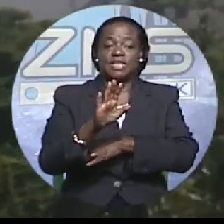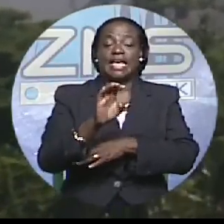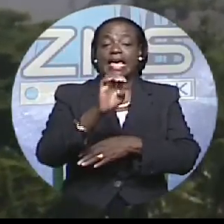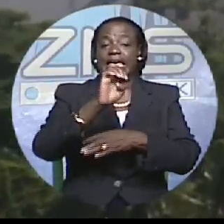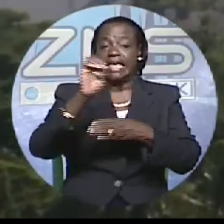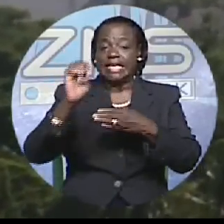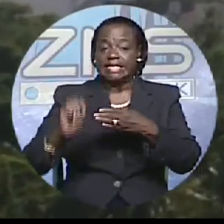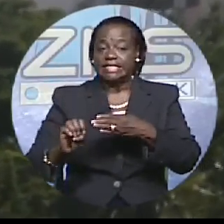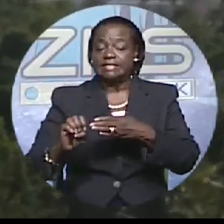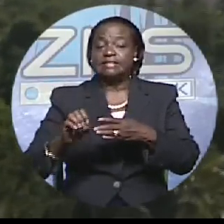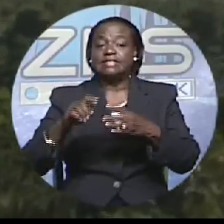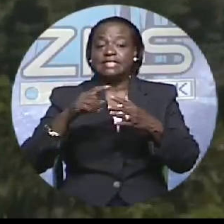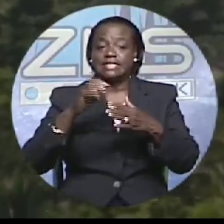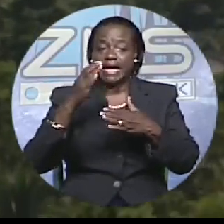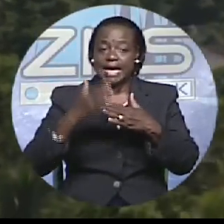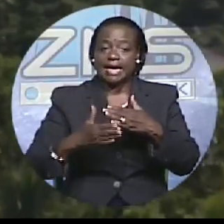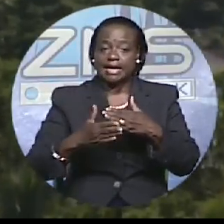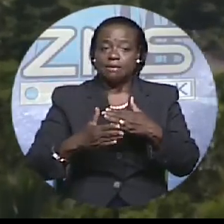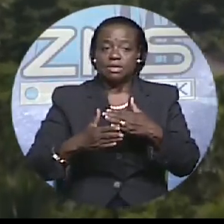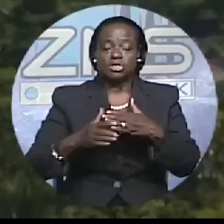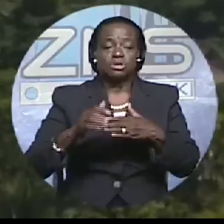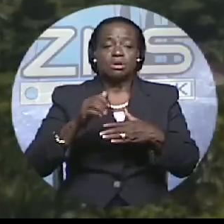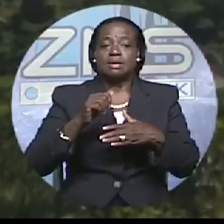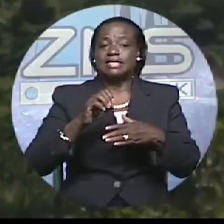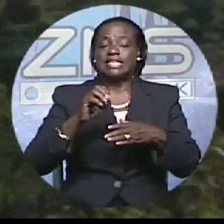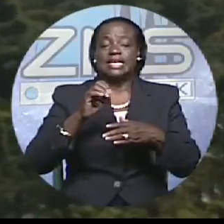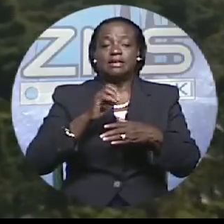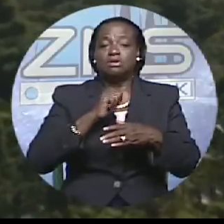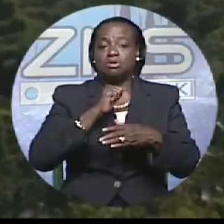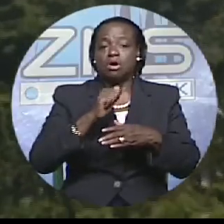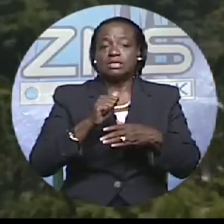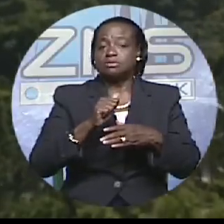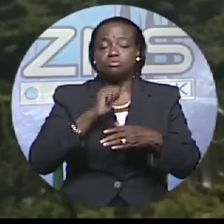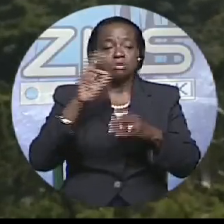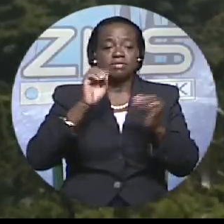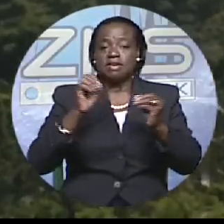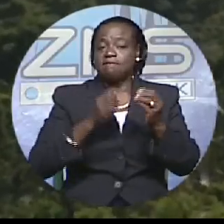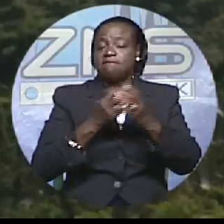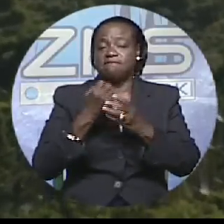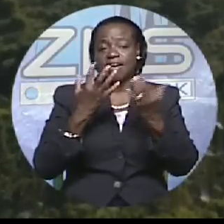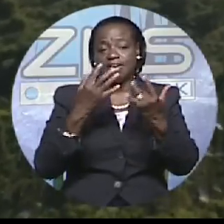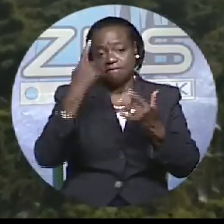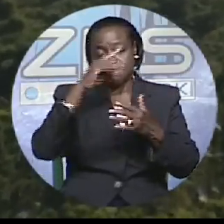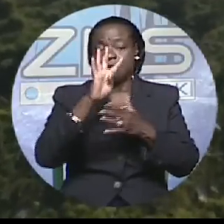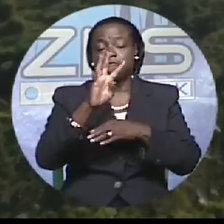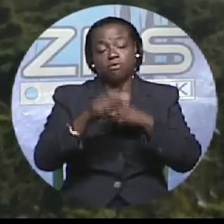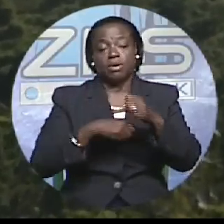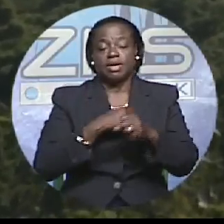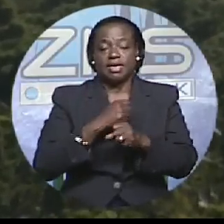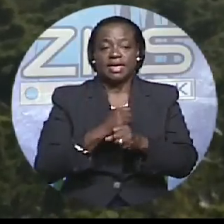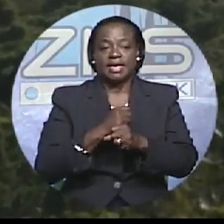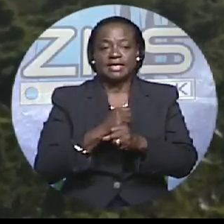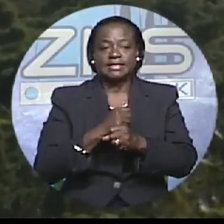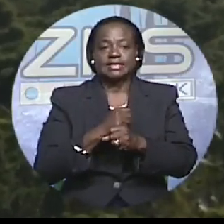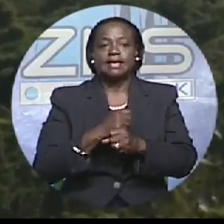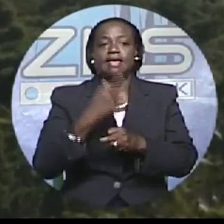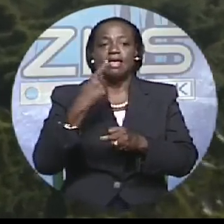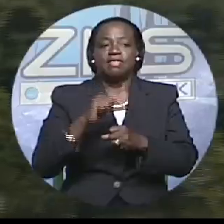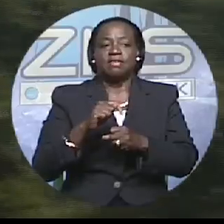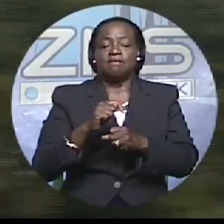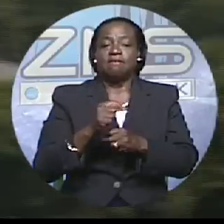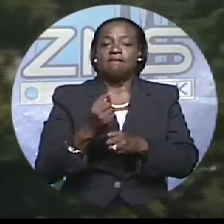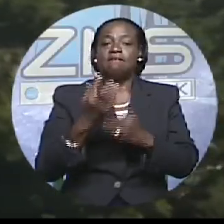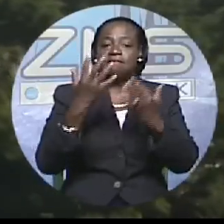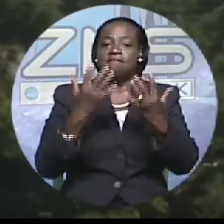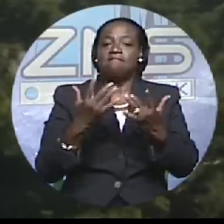inactive for more than 5 years. Renew Bahamas' fire response team was immediately mobilized and speedily supported by the police